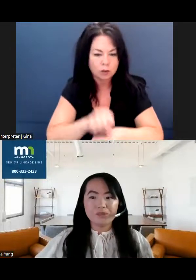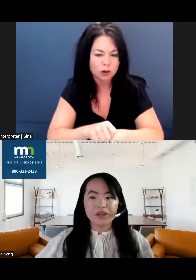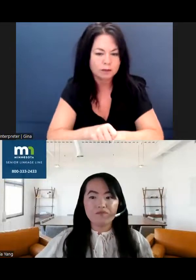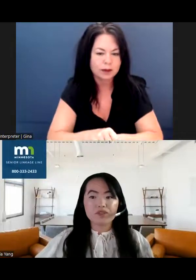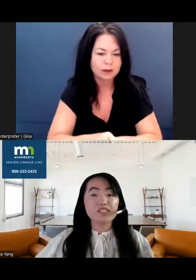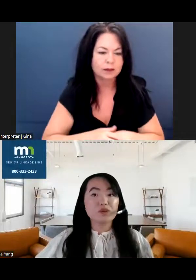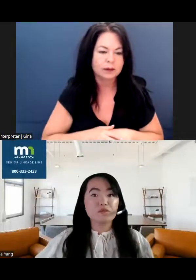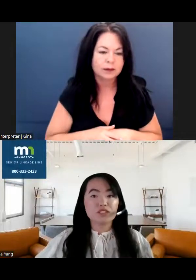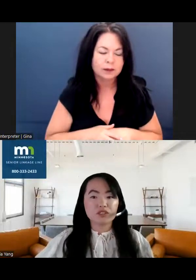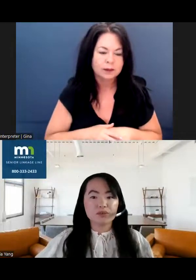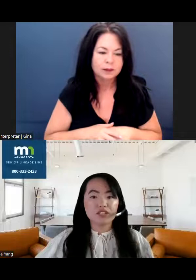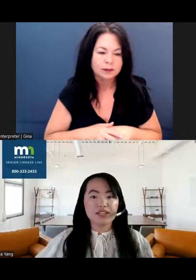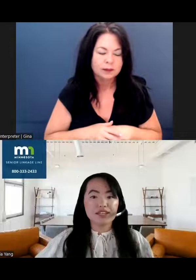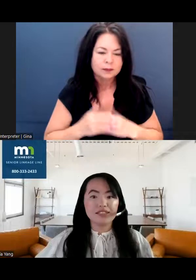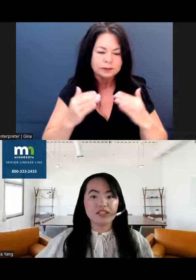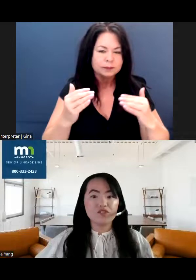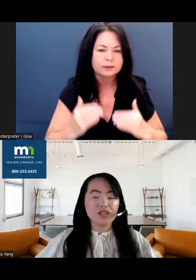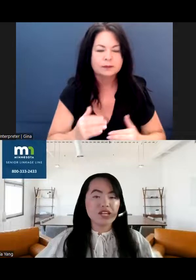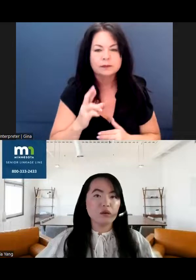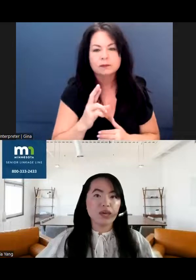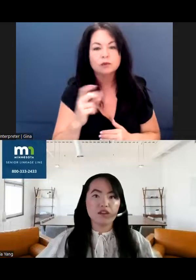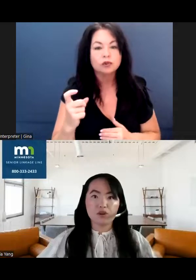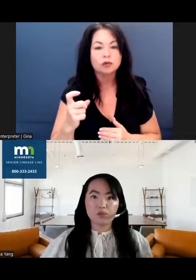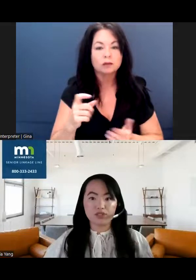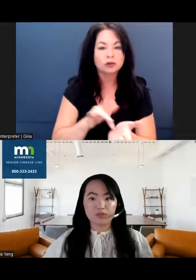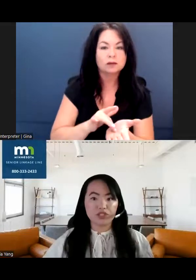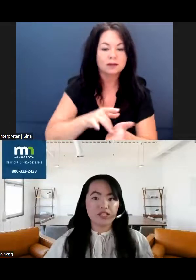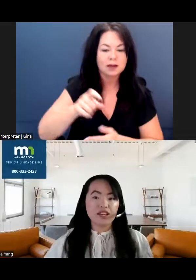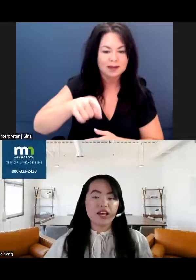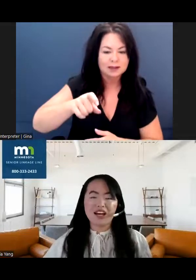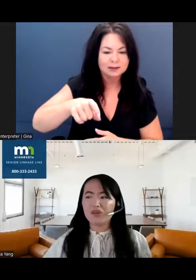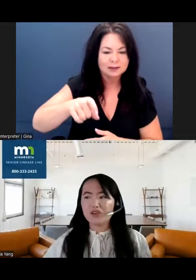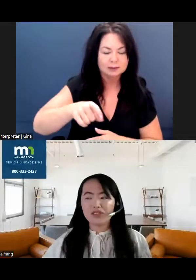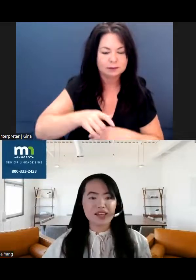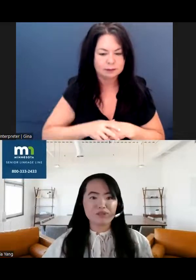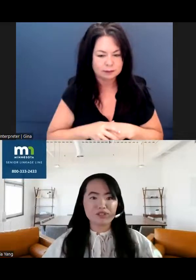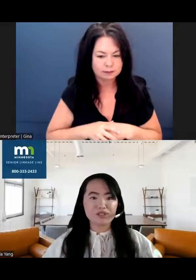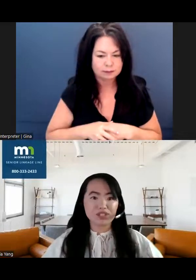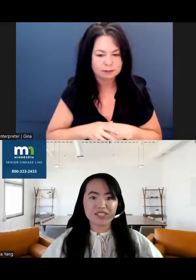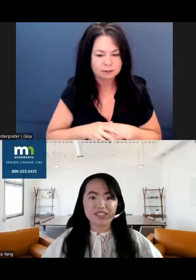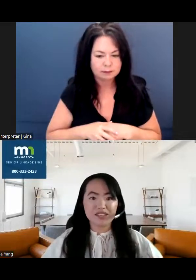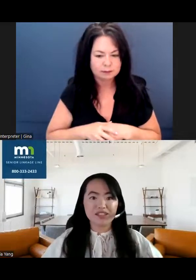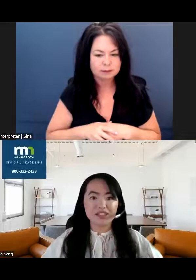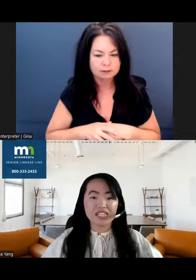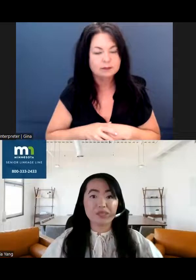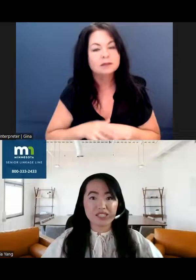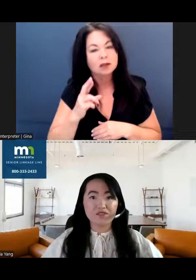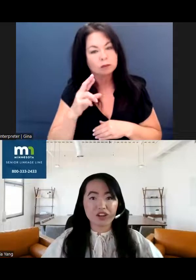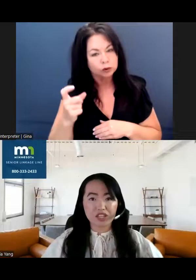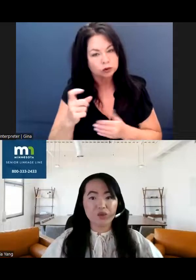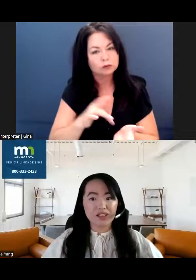Next up here is with prescription needs. If you need help paying for prescription, we know that prescription drugs can get expensive